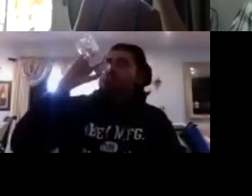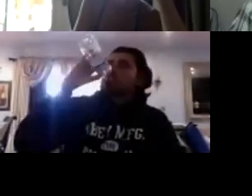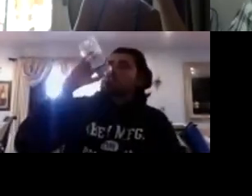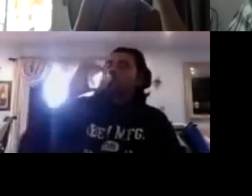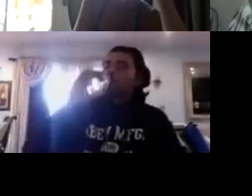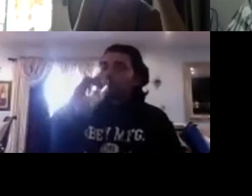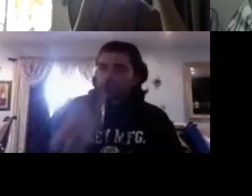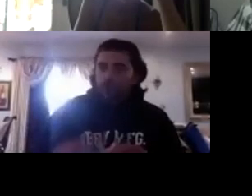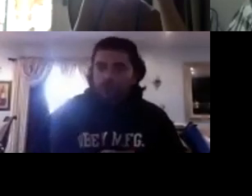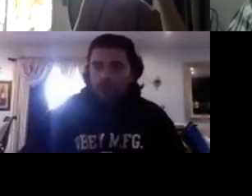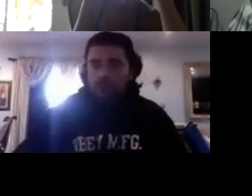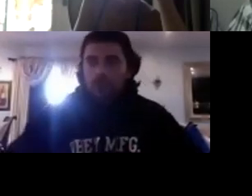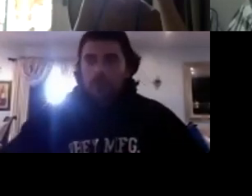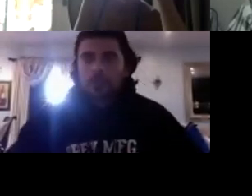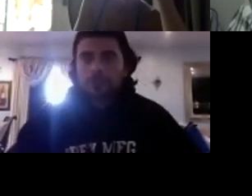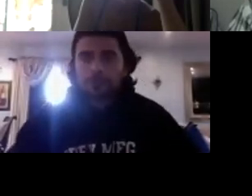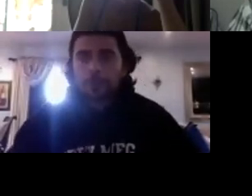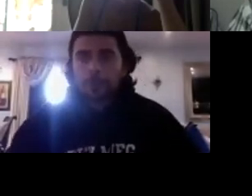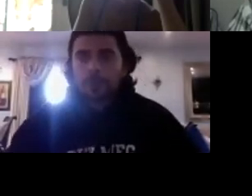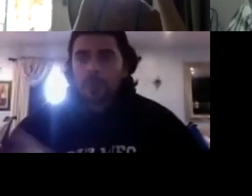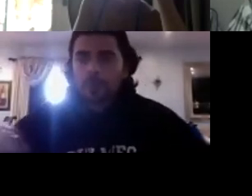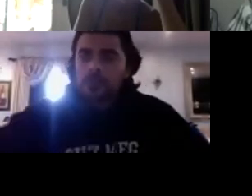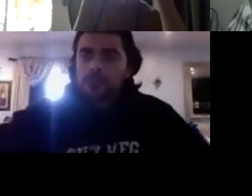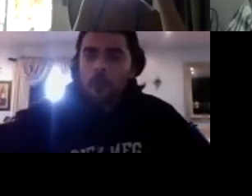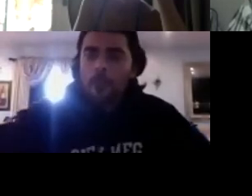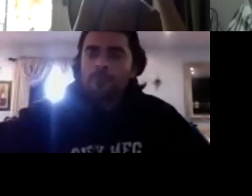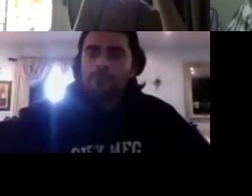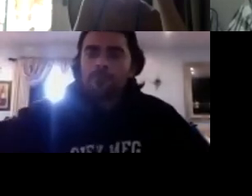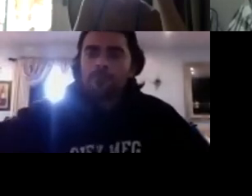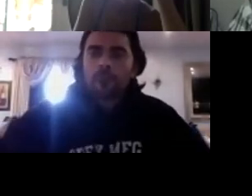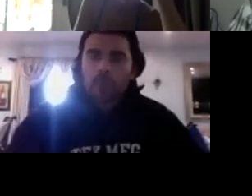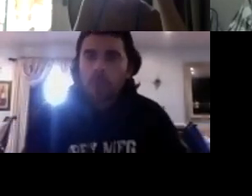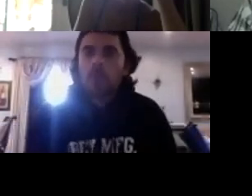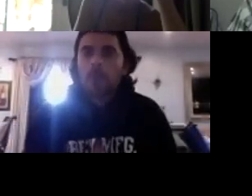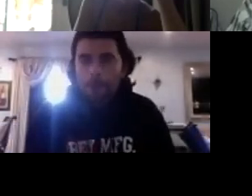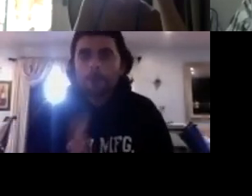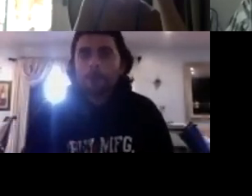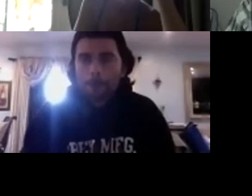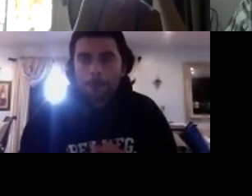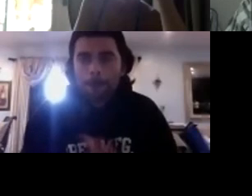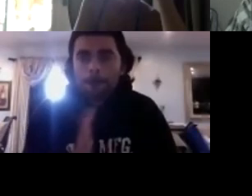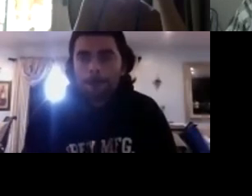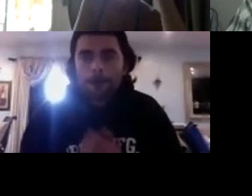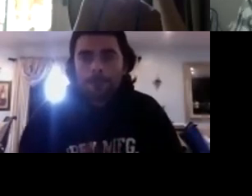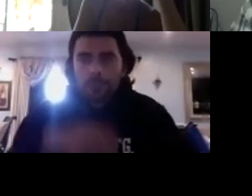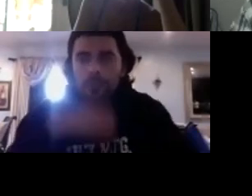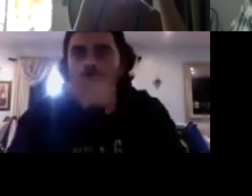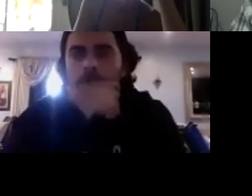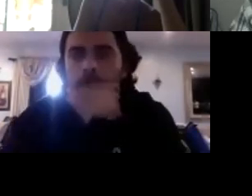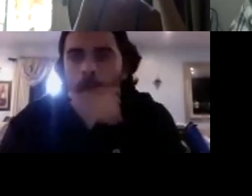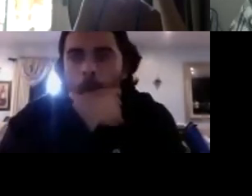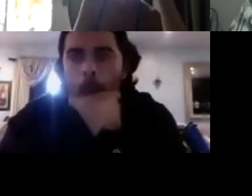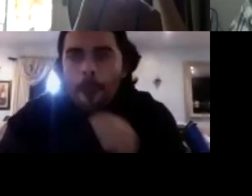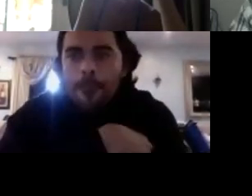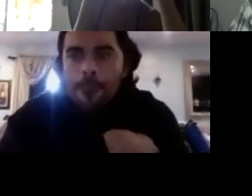of Ventura College used to teach a math class in Spanish. And so why did we stop doing that, right? I mean,